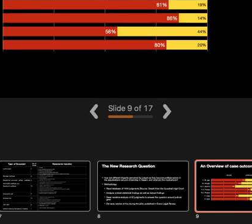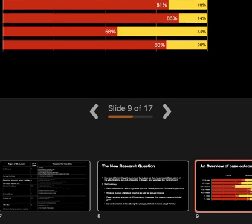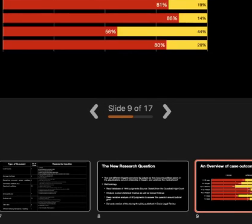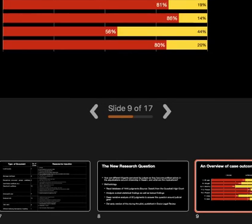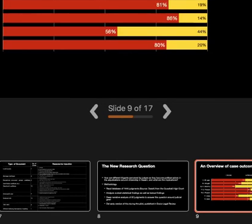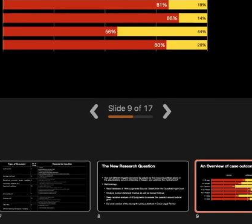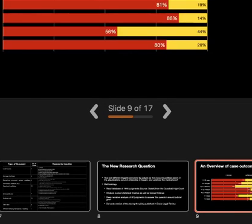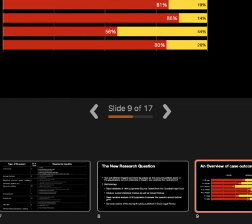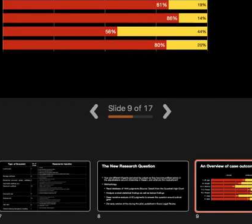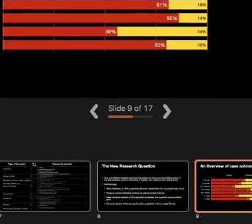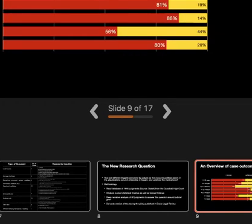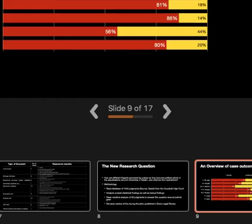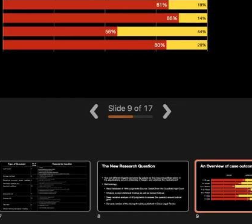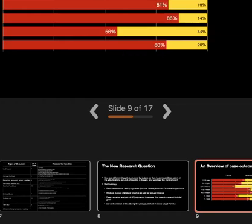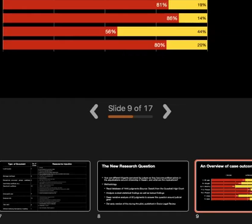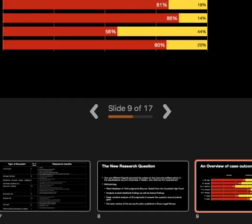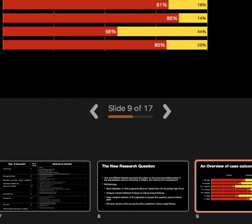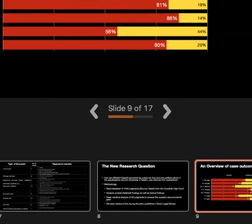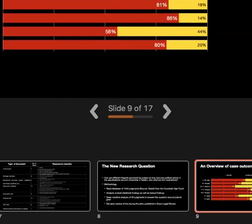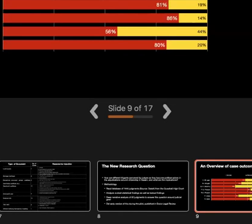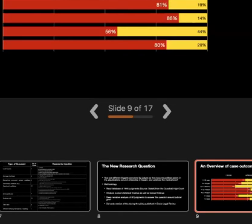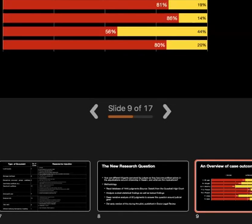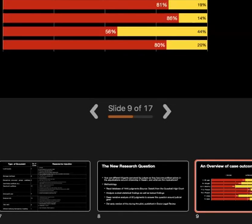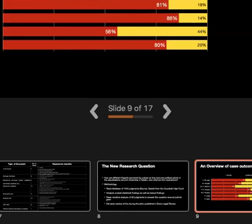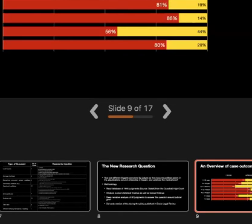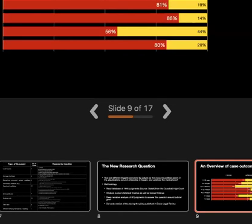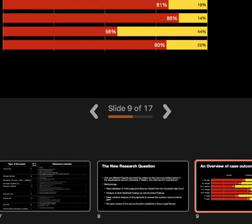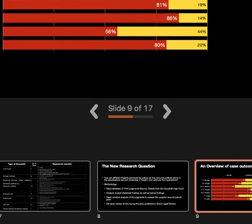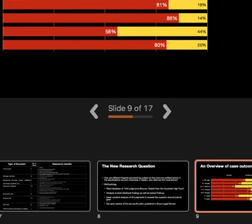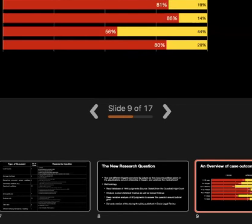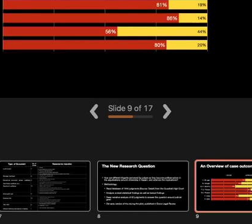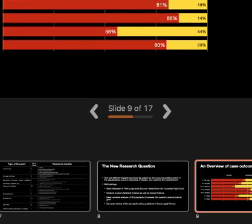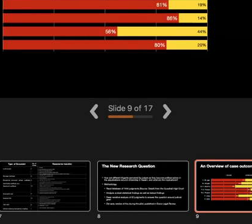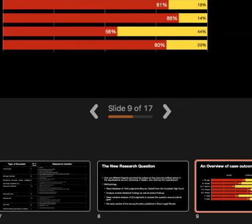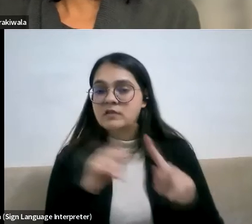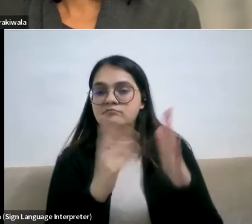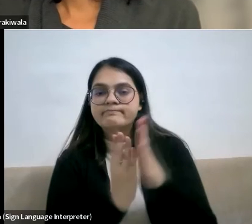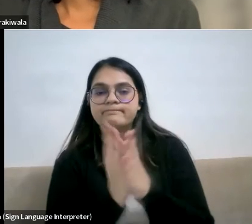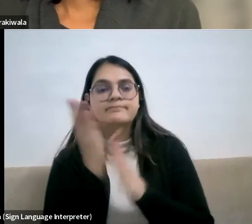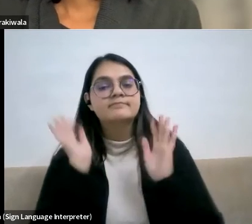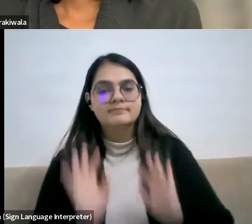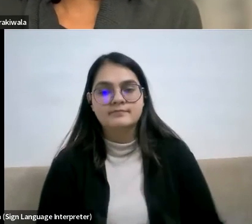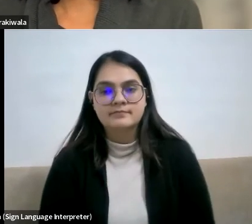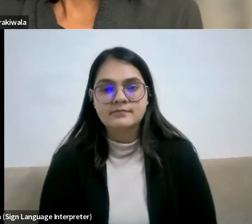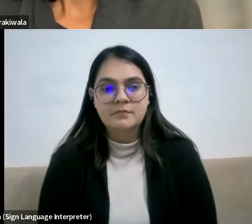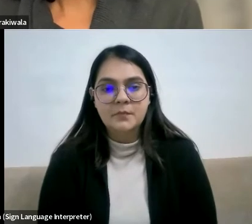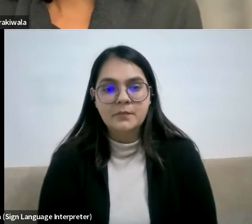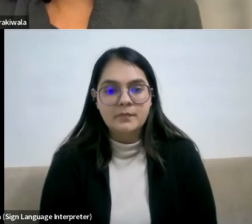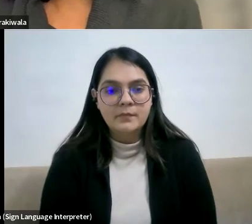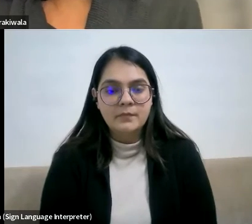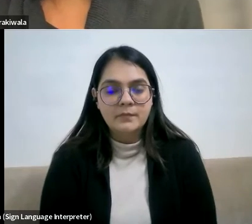for some reason. And that's the rhetoric that they advance on bias.